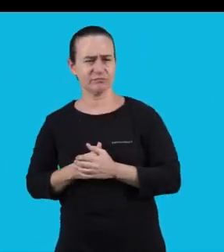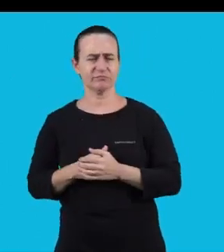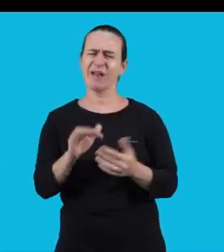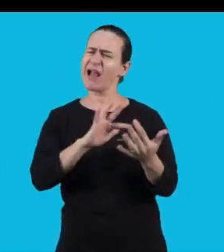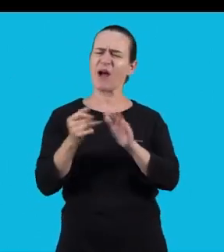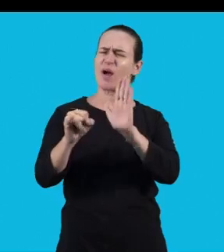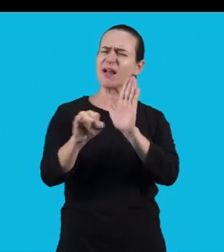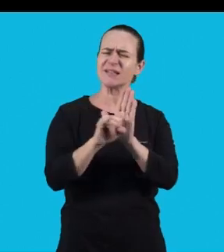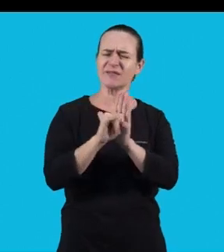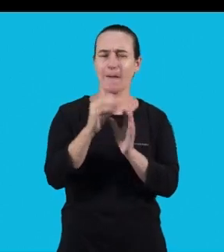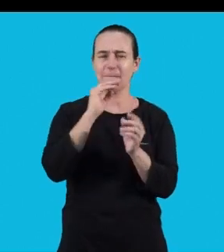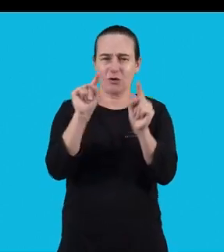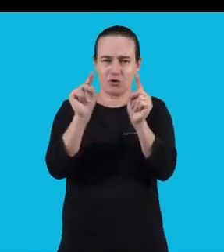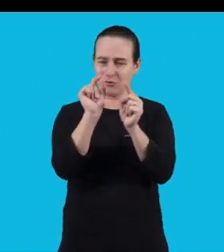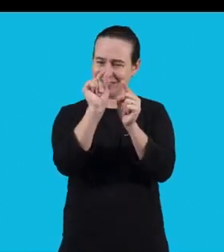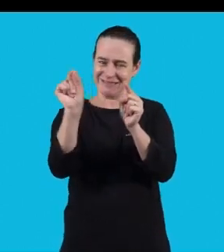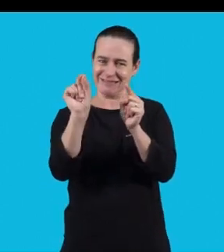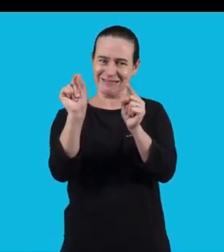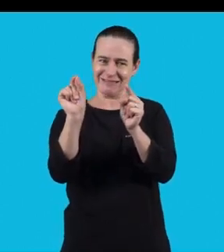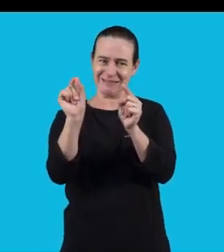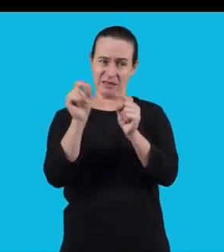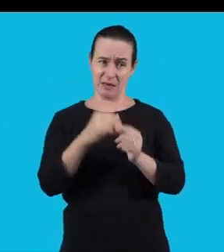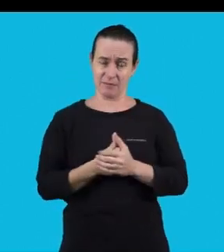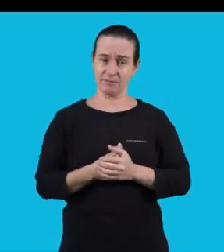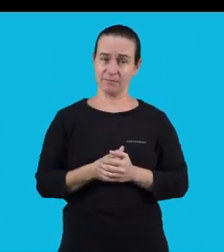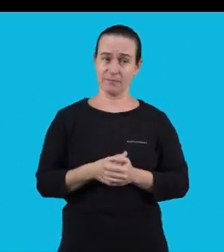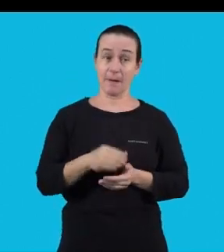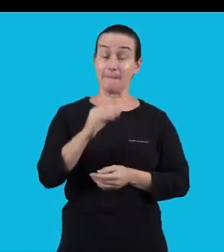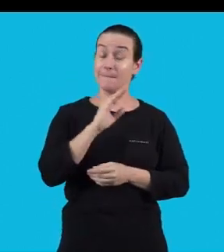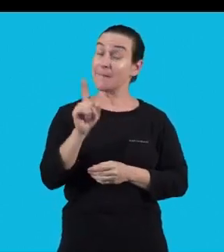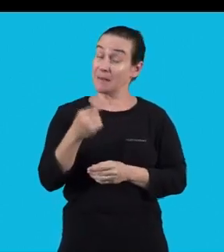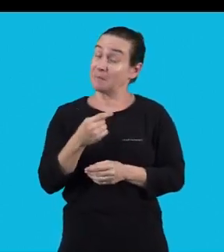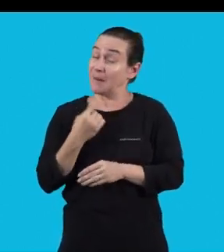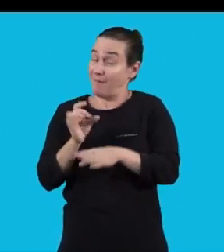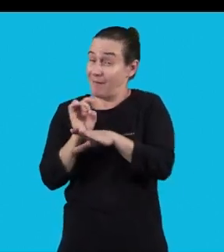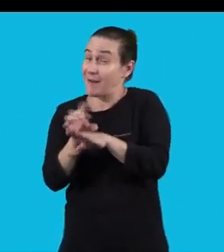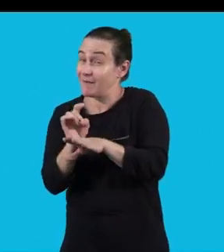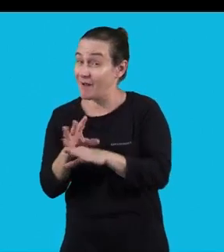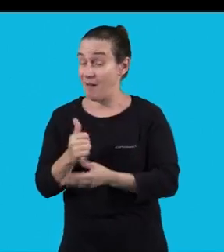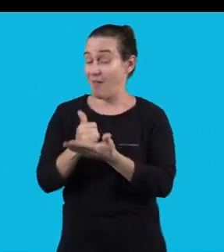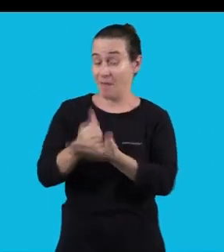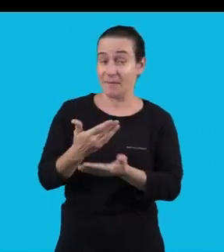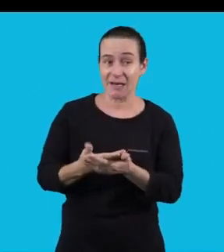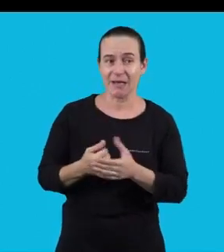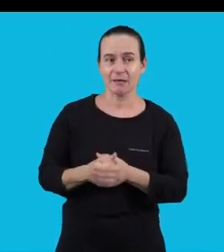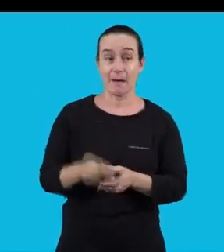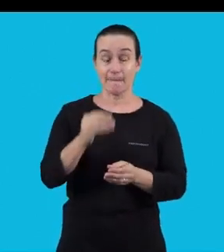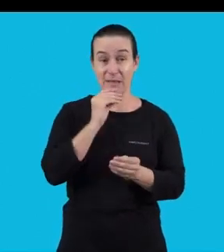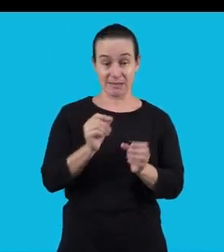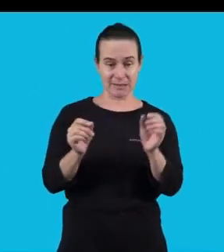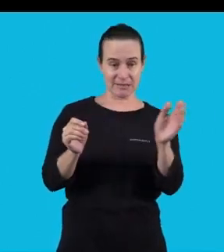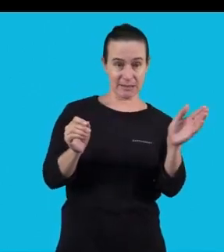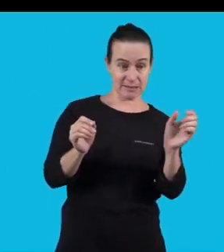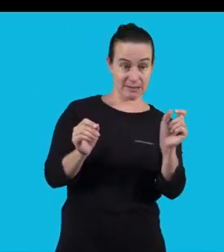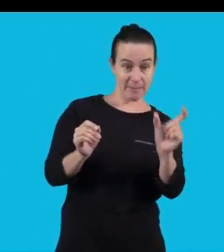Well, it's a short line and everyone looks at the length of it. But a secret and a quick trick to help you is that there won't be